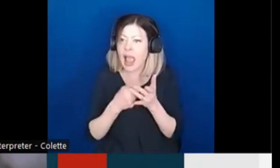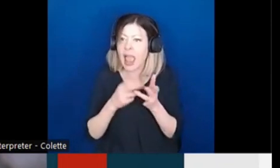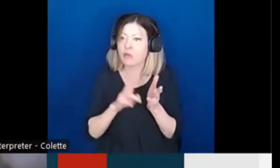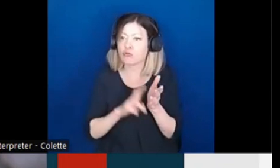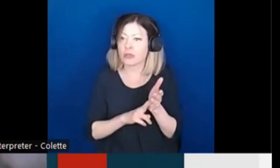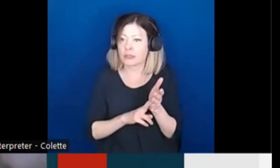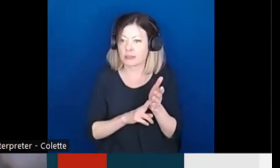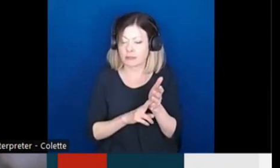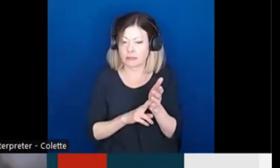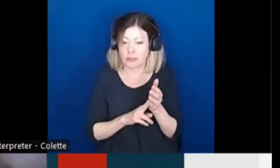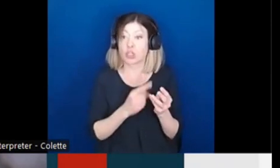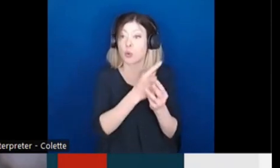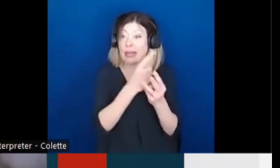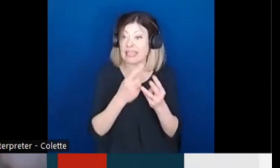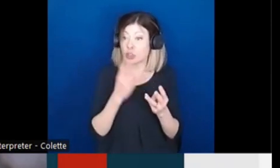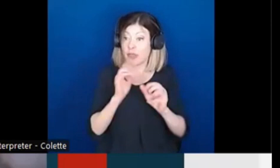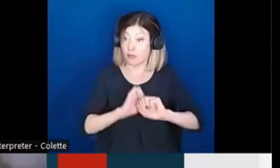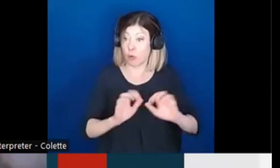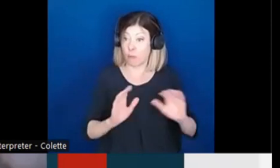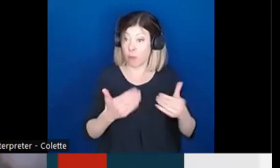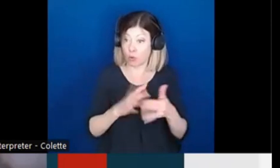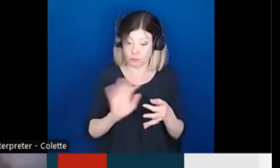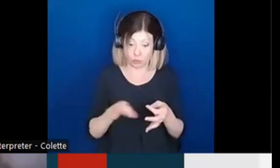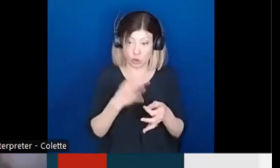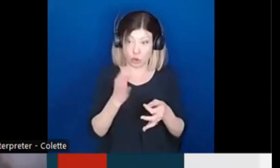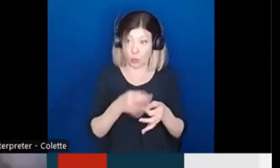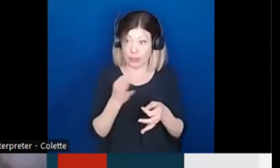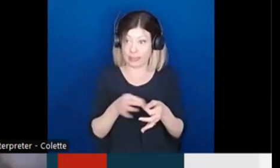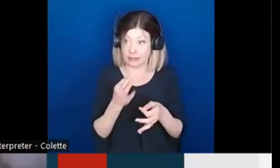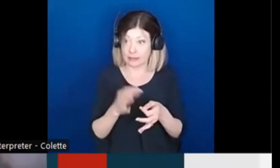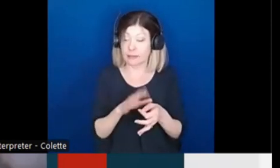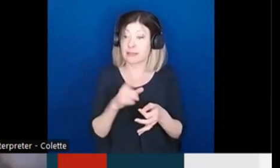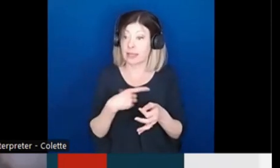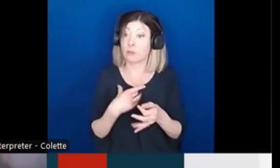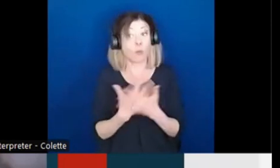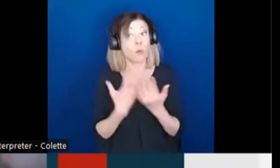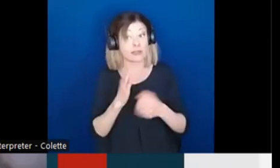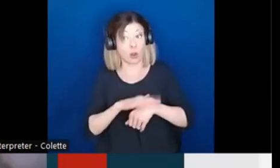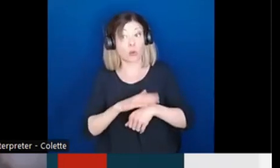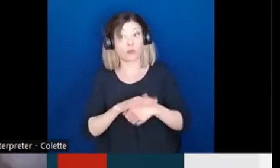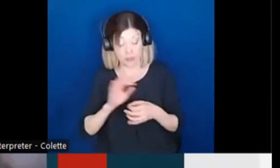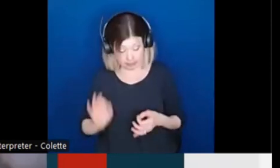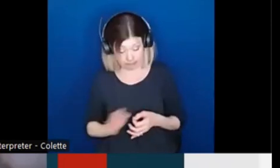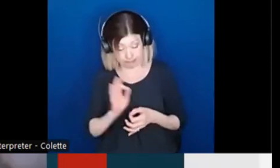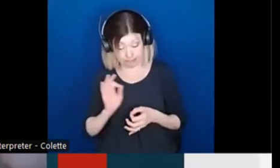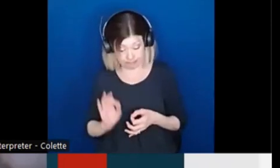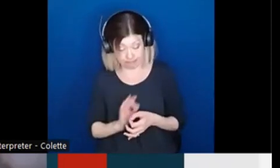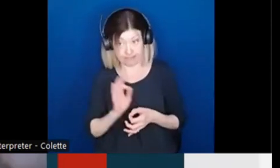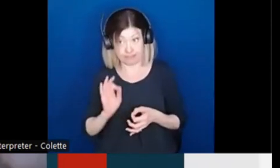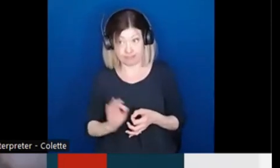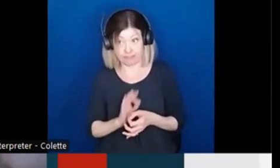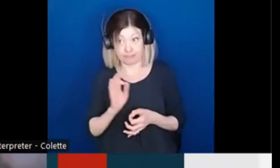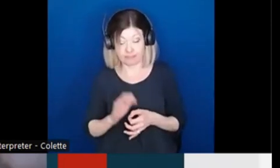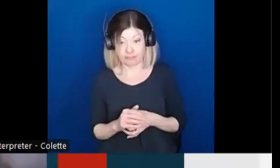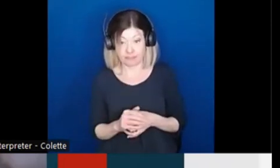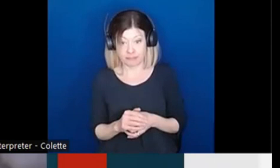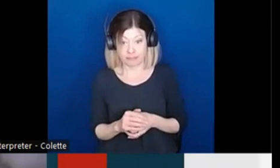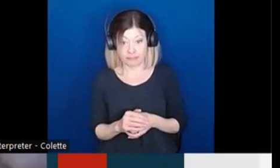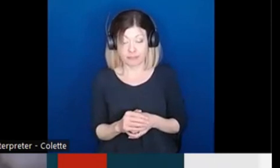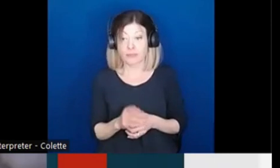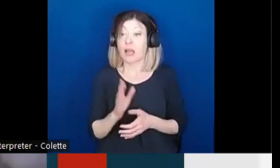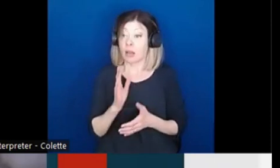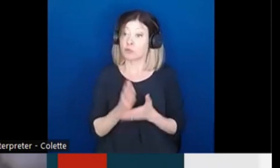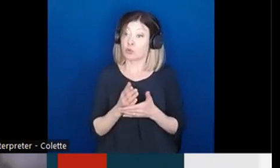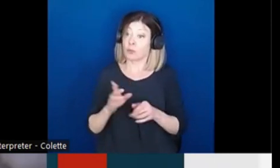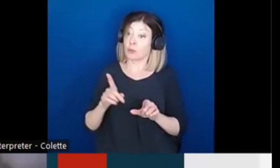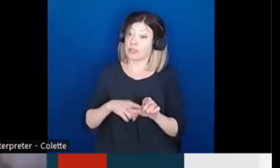box and spend quite a lot of time doing that. I always imagine they wouldn't have particularly wanted to when they were younger. They'd rather be running